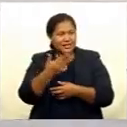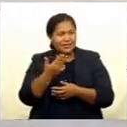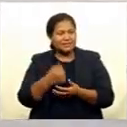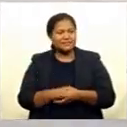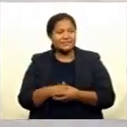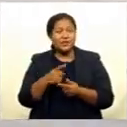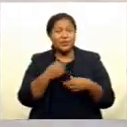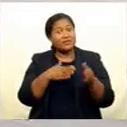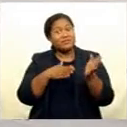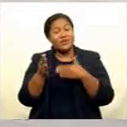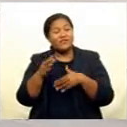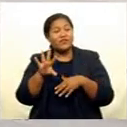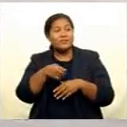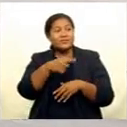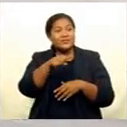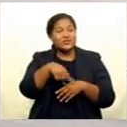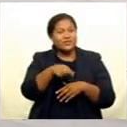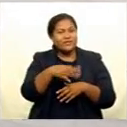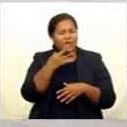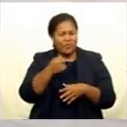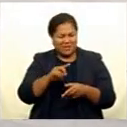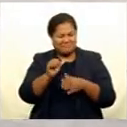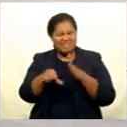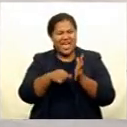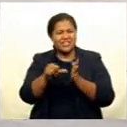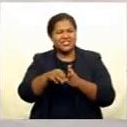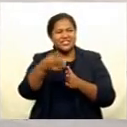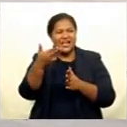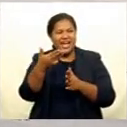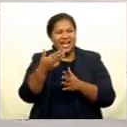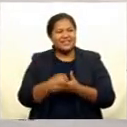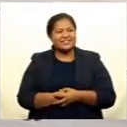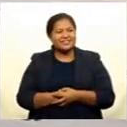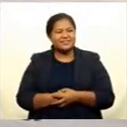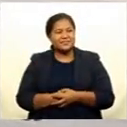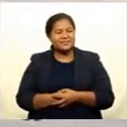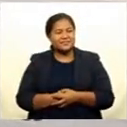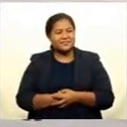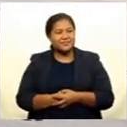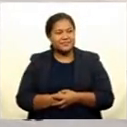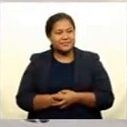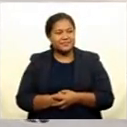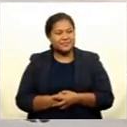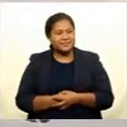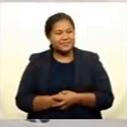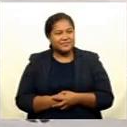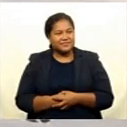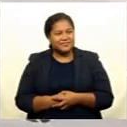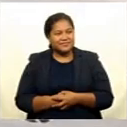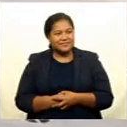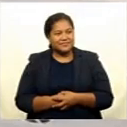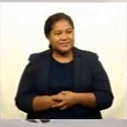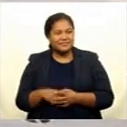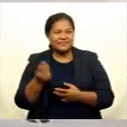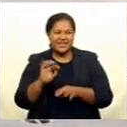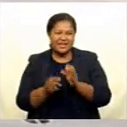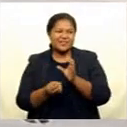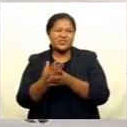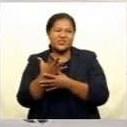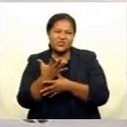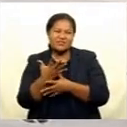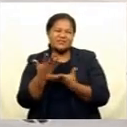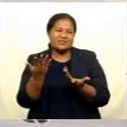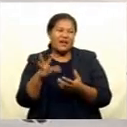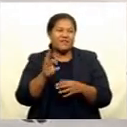from Suva when I was 9 years old to Brisbane and grew up in Brisbane from